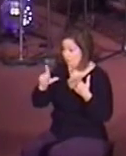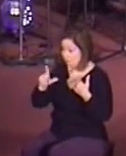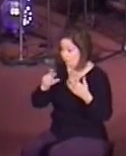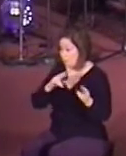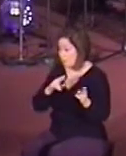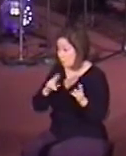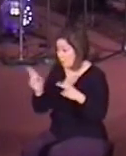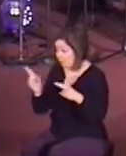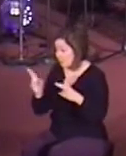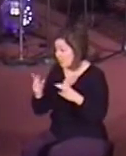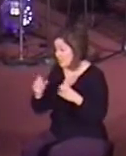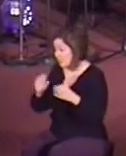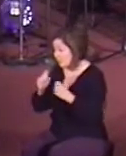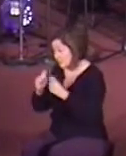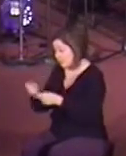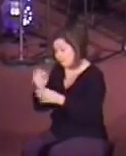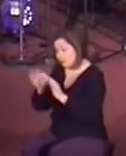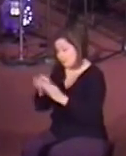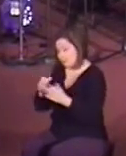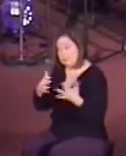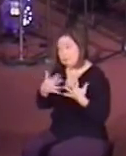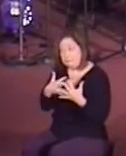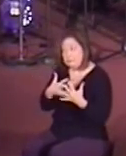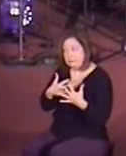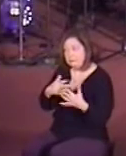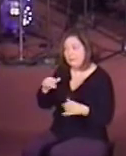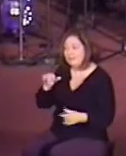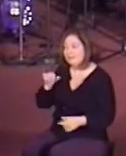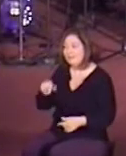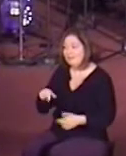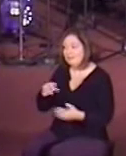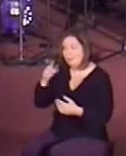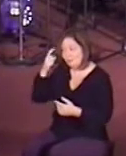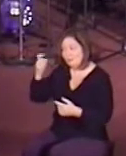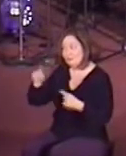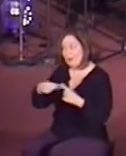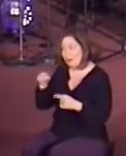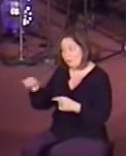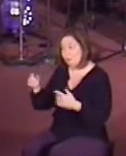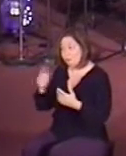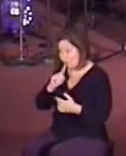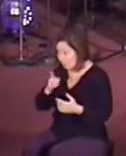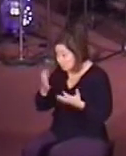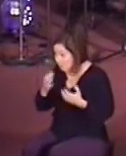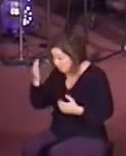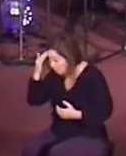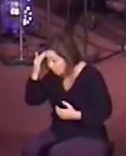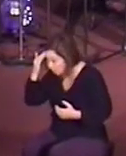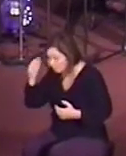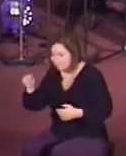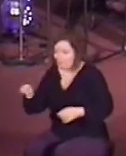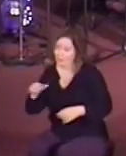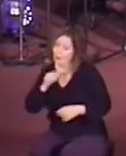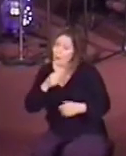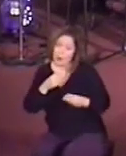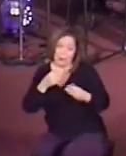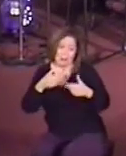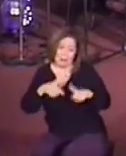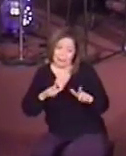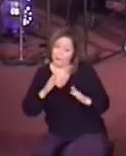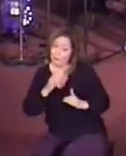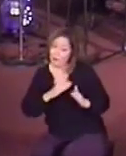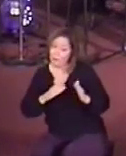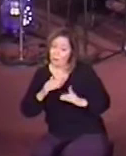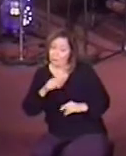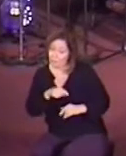probably scared, senseless, and he's like, "It's about you. Do you really want to know?" And Nebuchadnezzar says, "Don't let this trouble you. I want to know